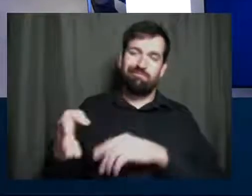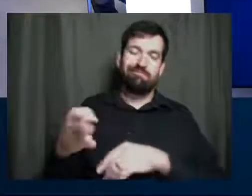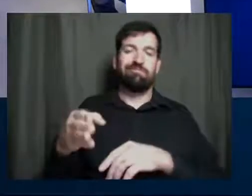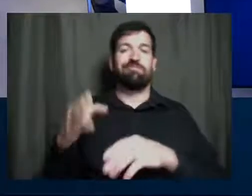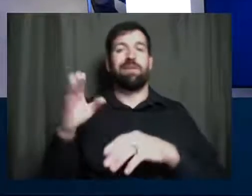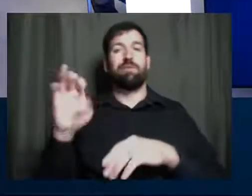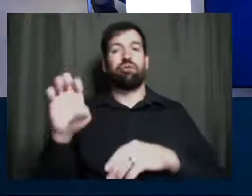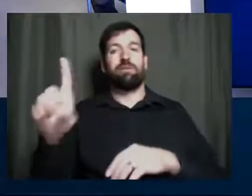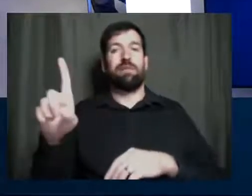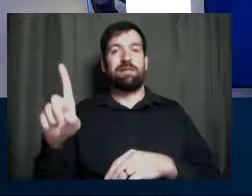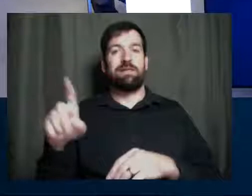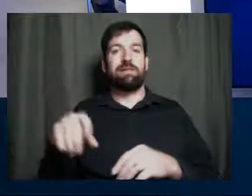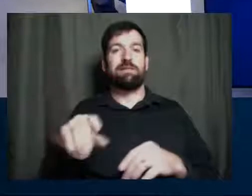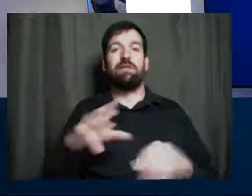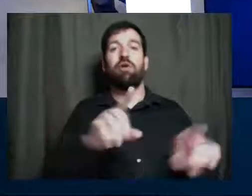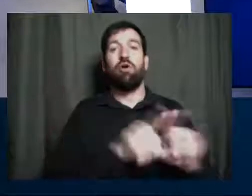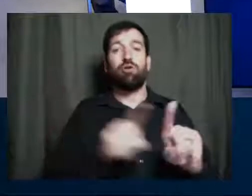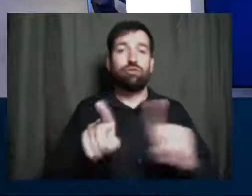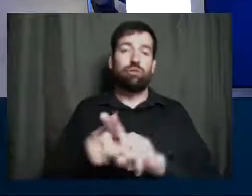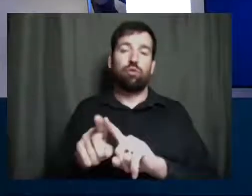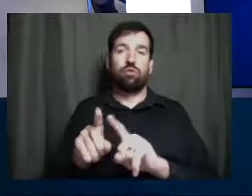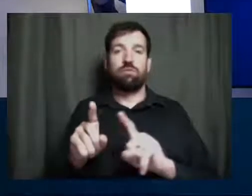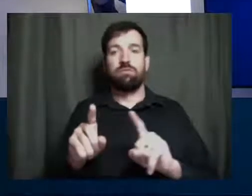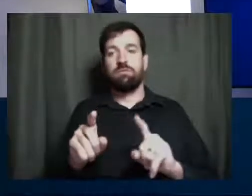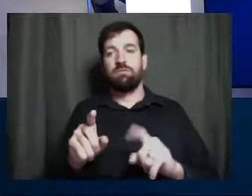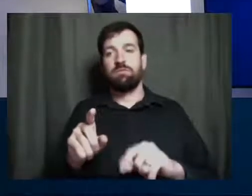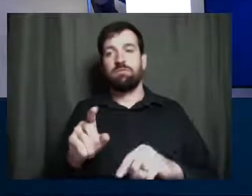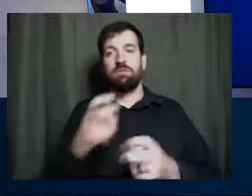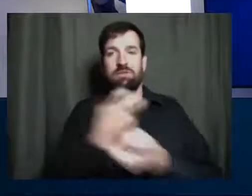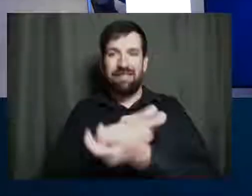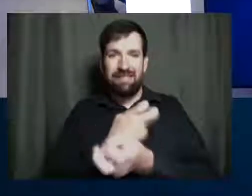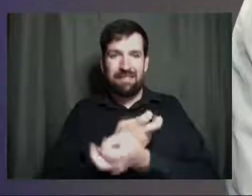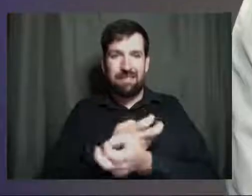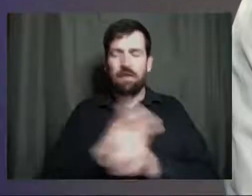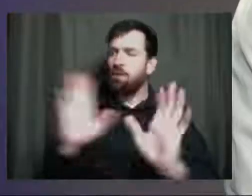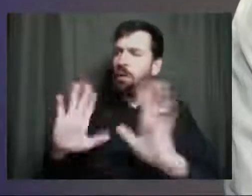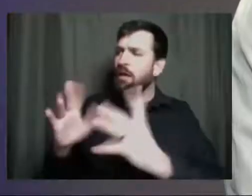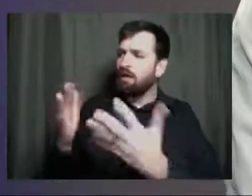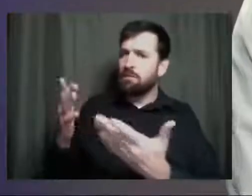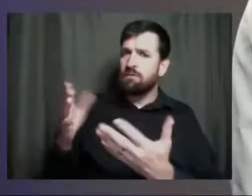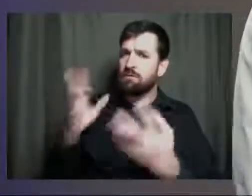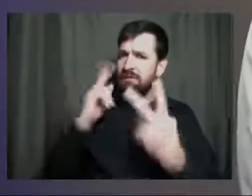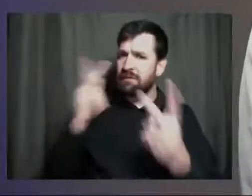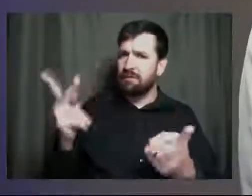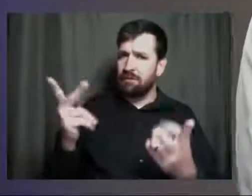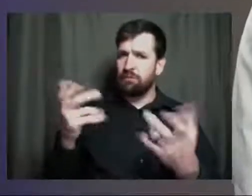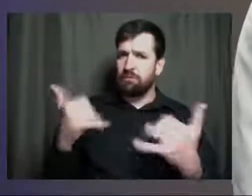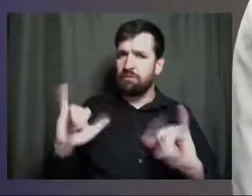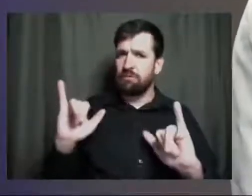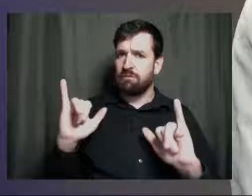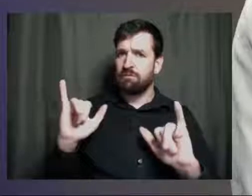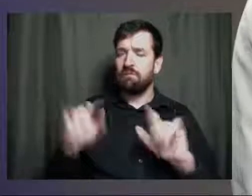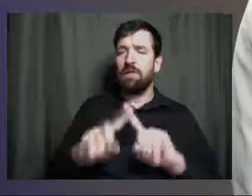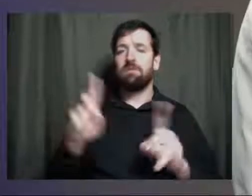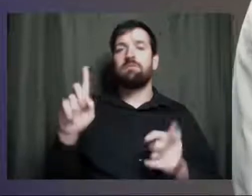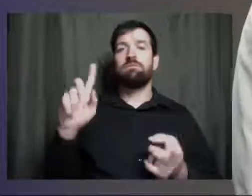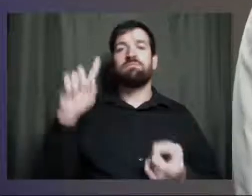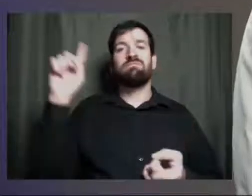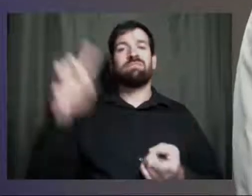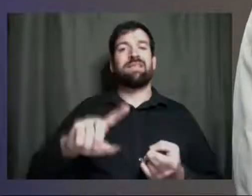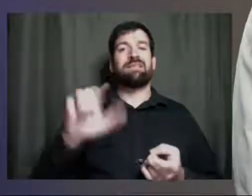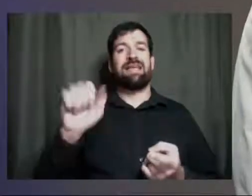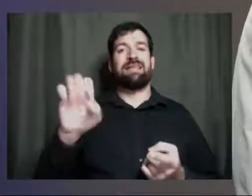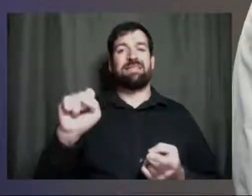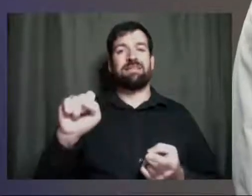you seeing as far as COVID? You said not as many cases, but we continue to see cases, but they're definitely declining, and I think that's reflected by the numbers